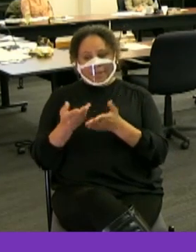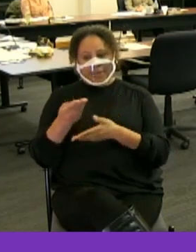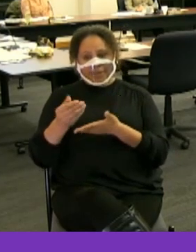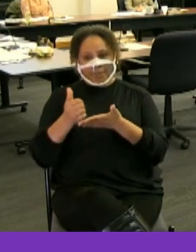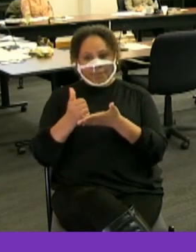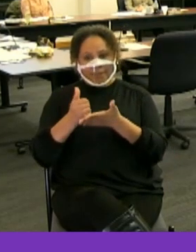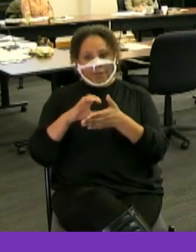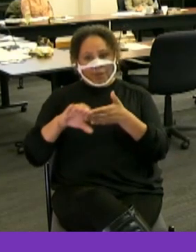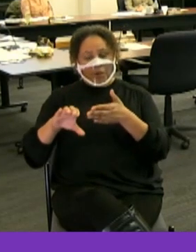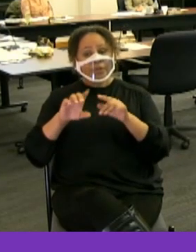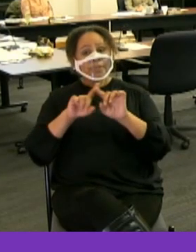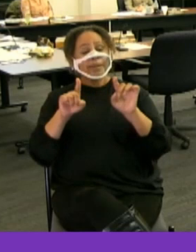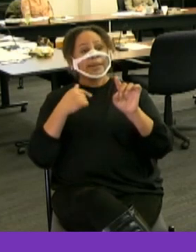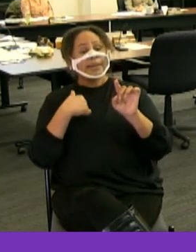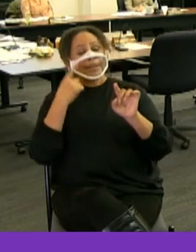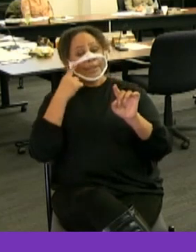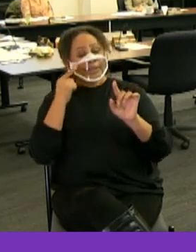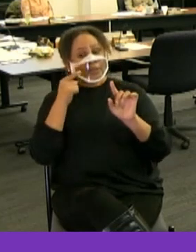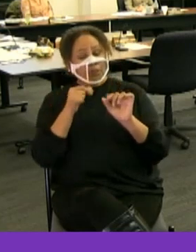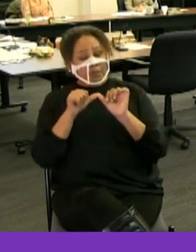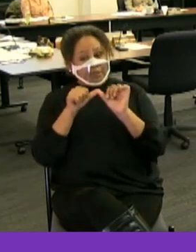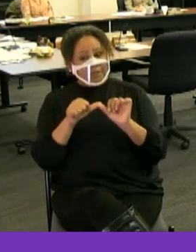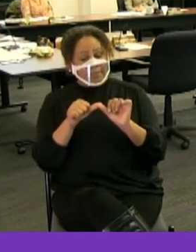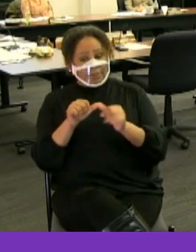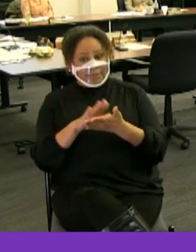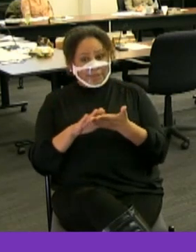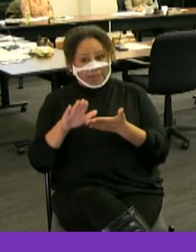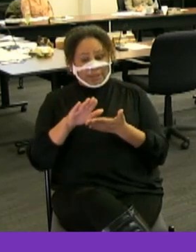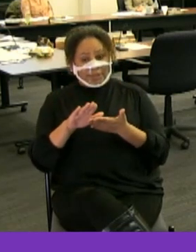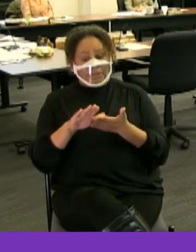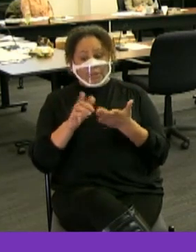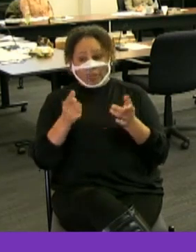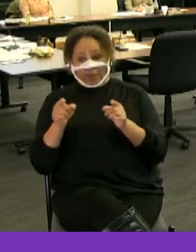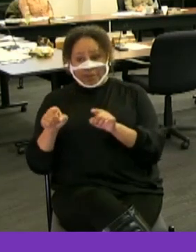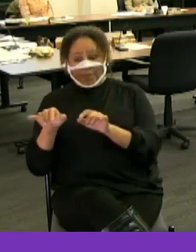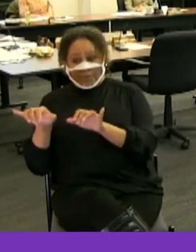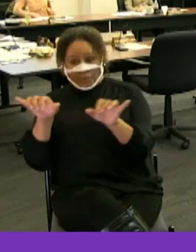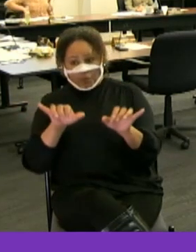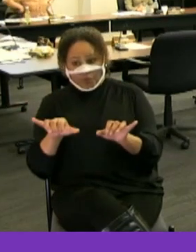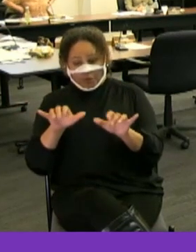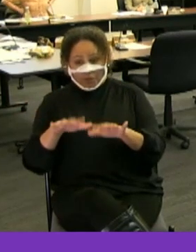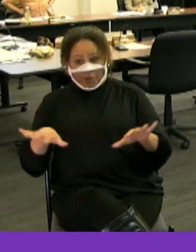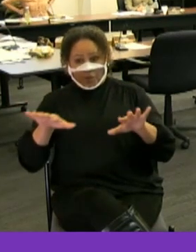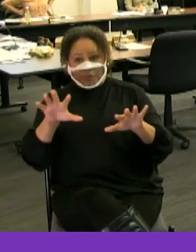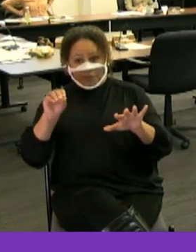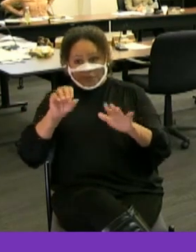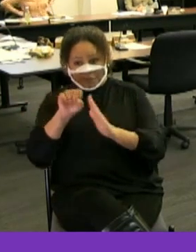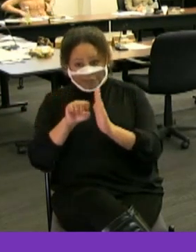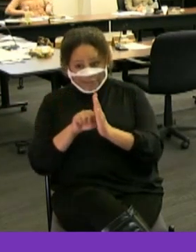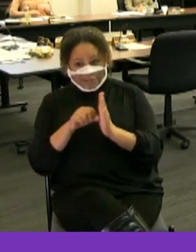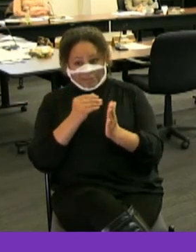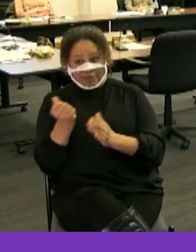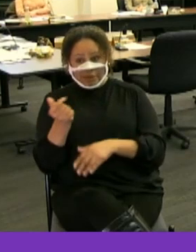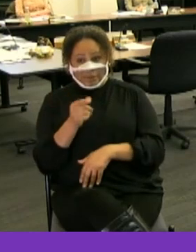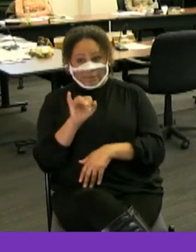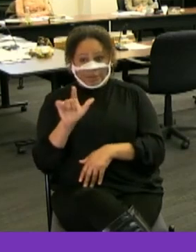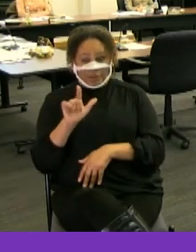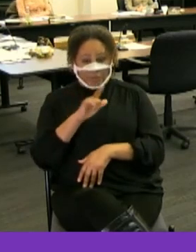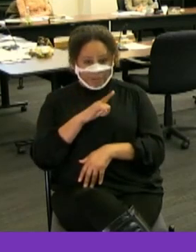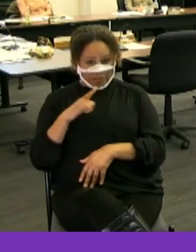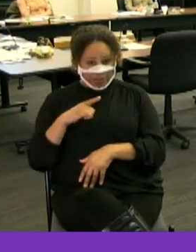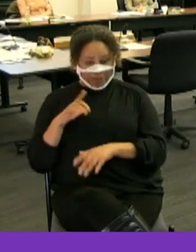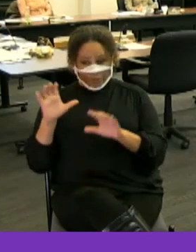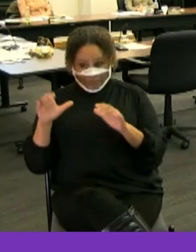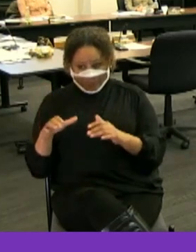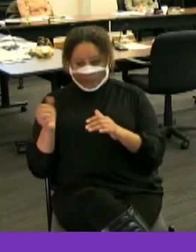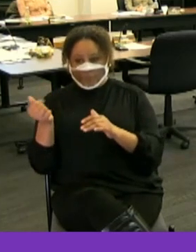that. But I think in order to keep the college and what is going on universally through all 50 states, and all of our Illinois legislators agree,